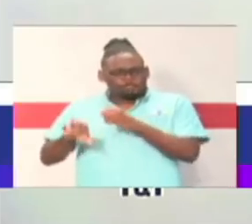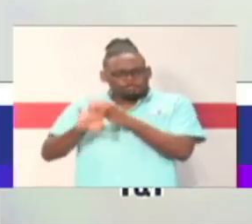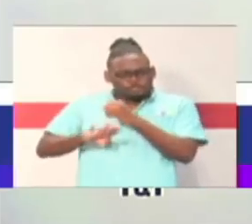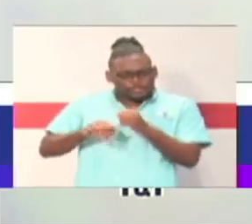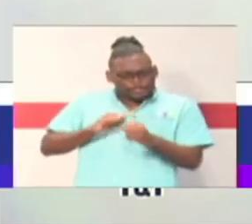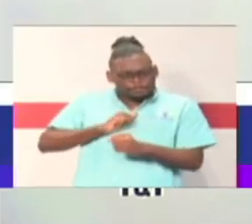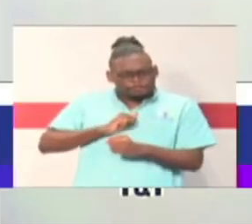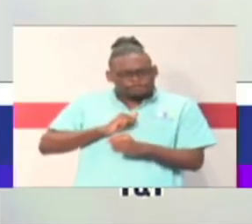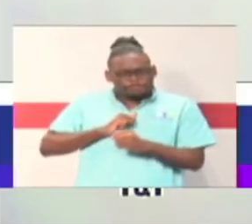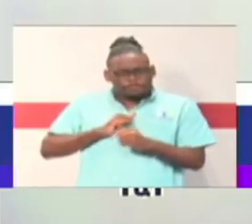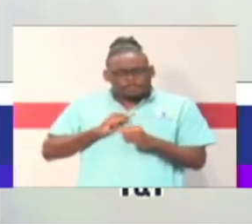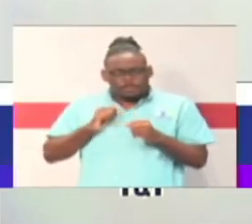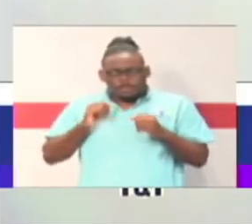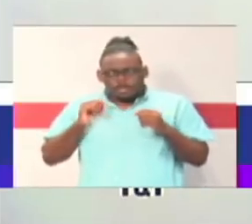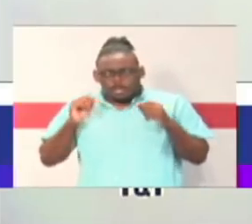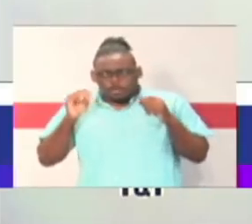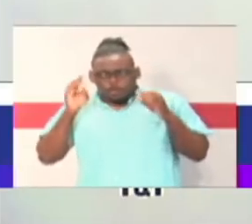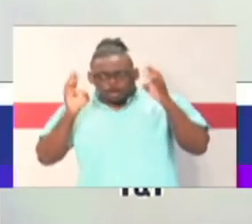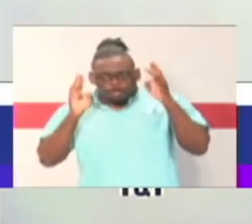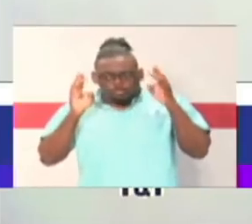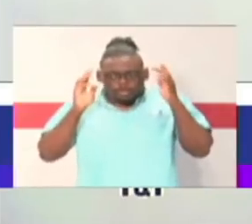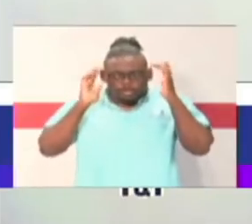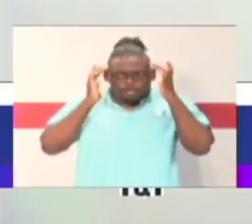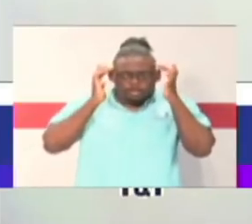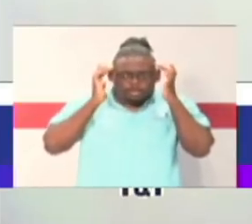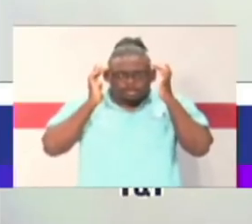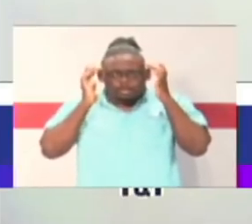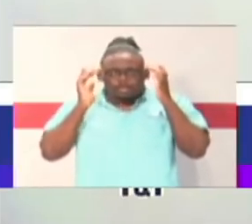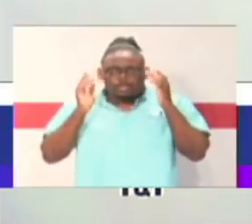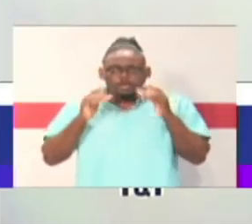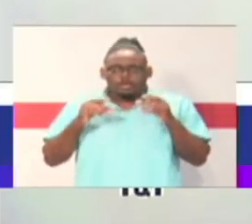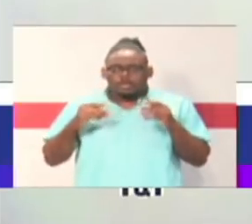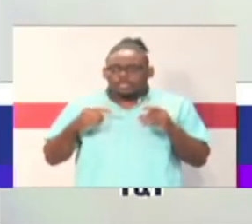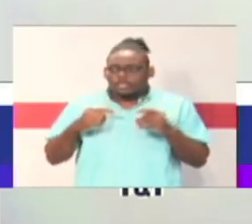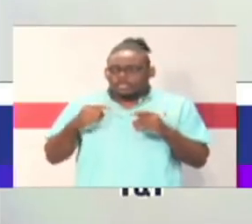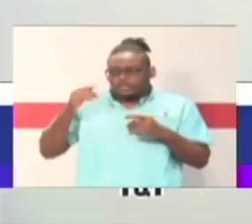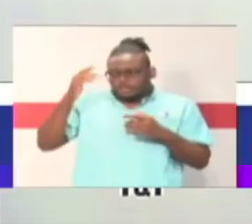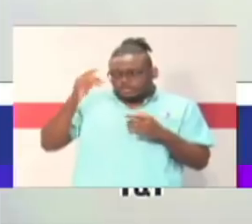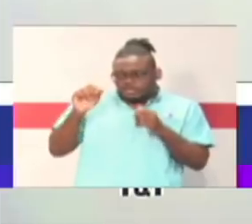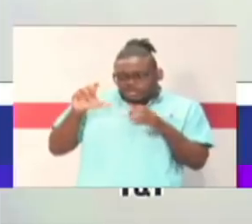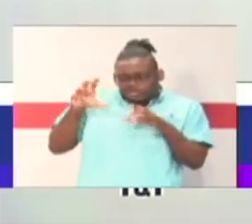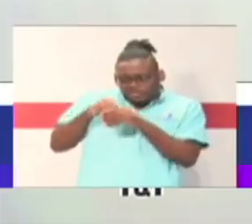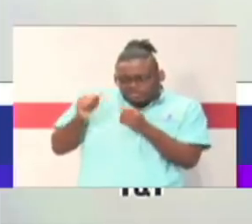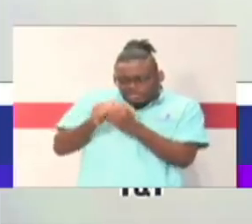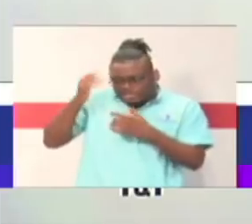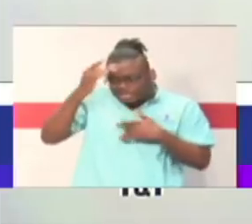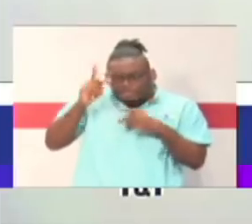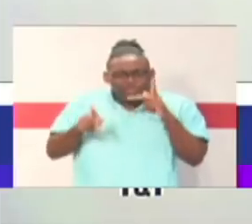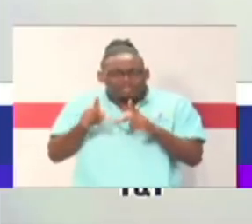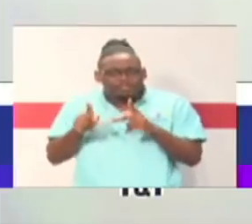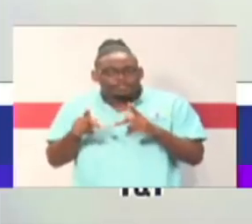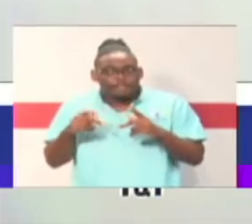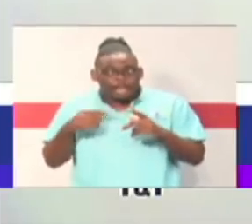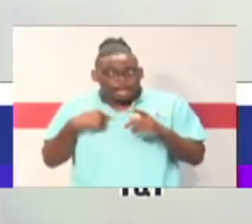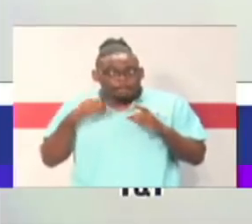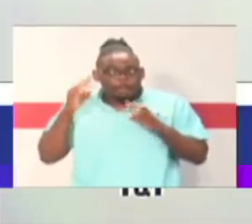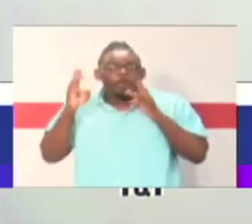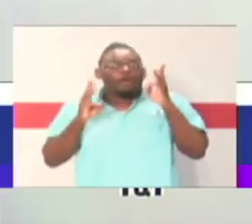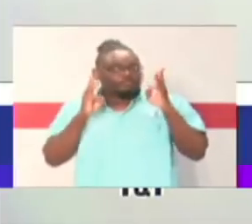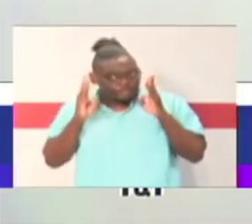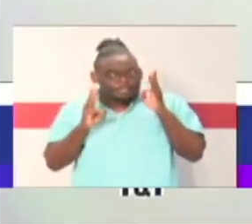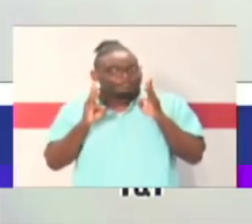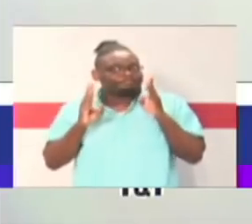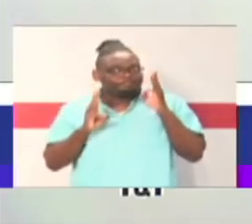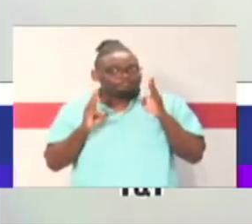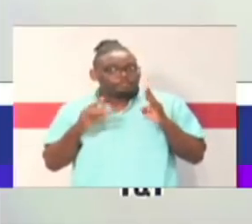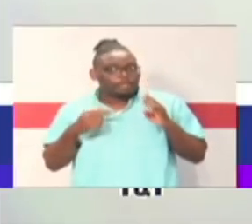was exposed to COVID through my interactions with patients or colleagues. I was also worried I could carry the infection home to more vulnerable